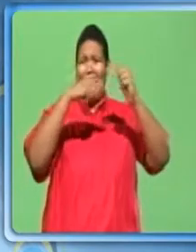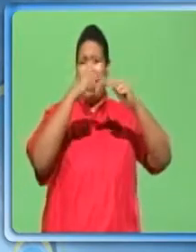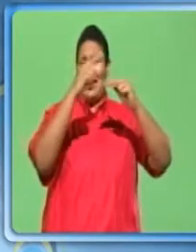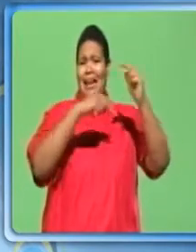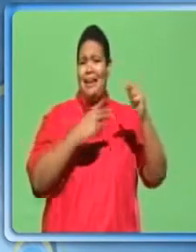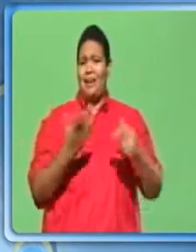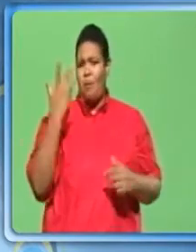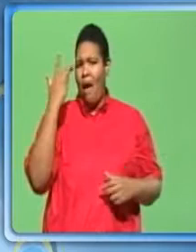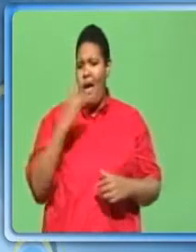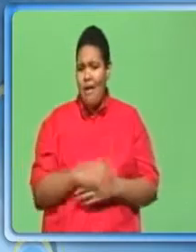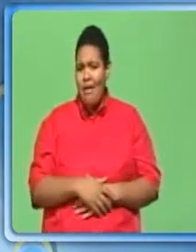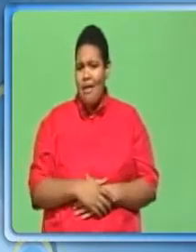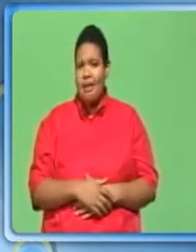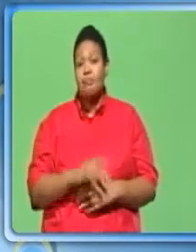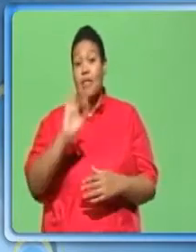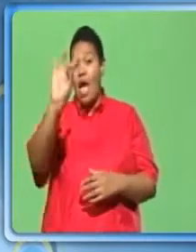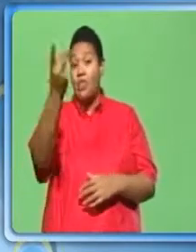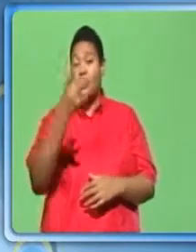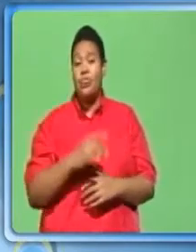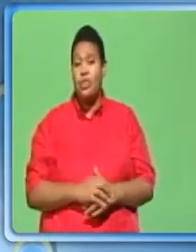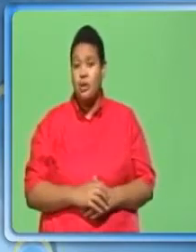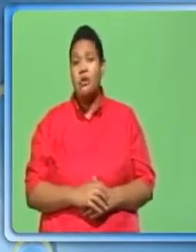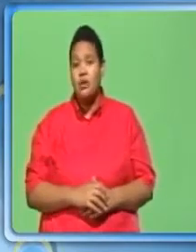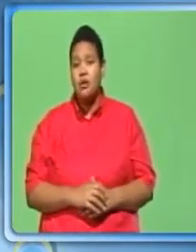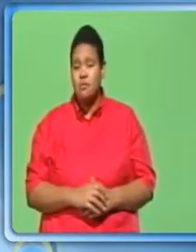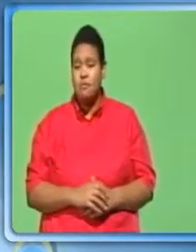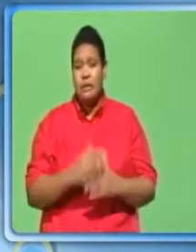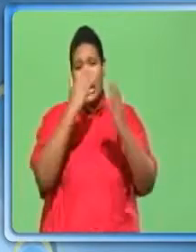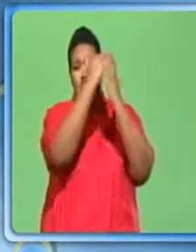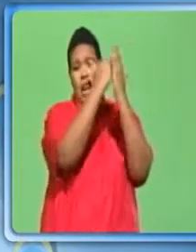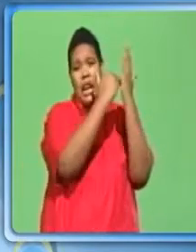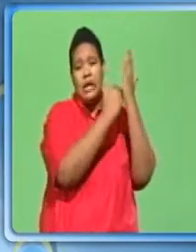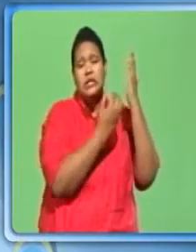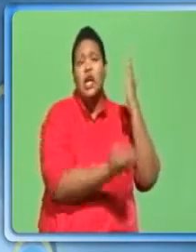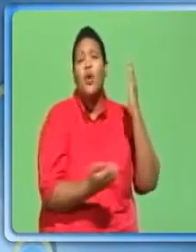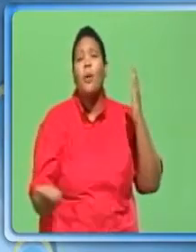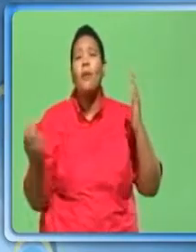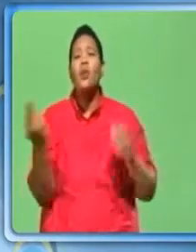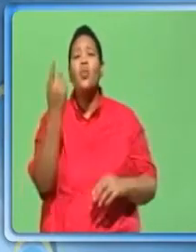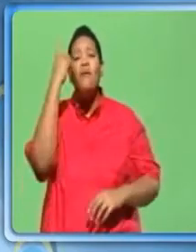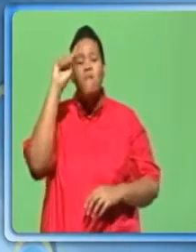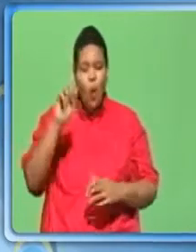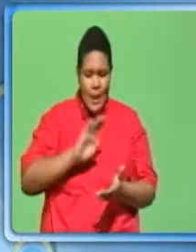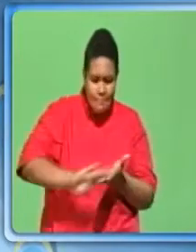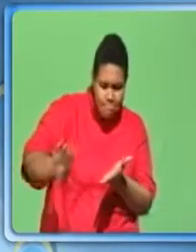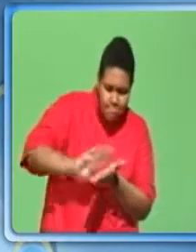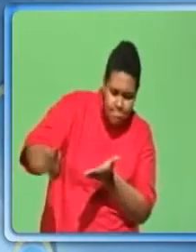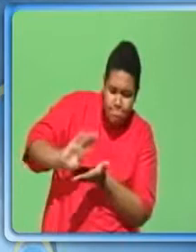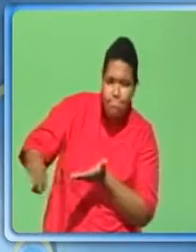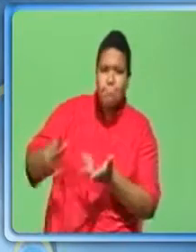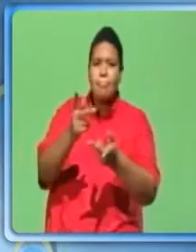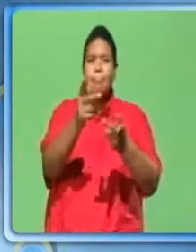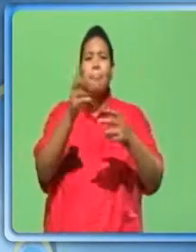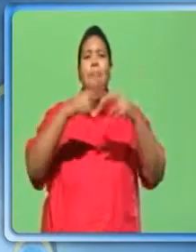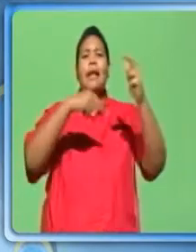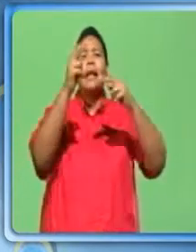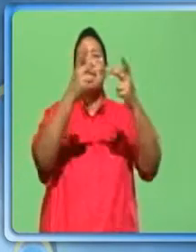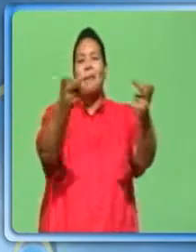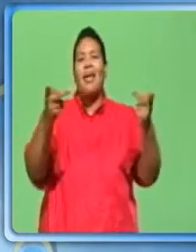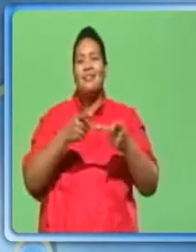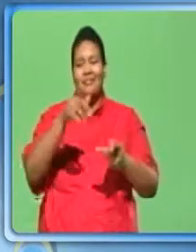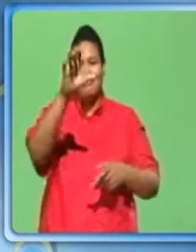building? 8. List equipment used for stripping a building site.